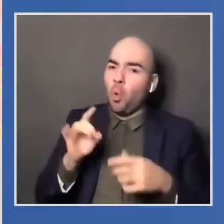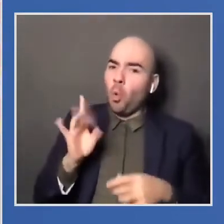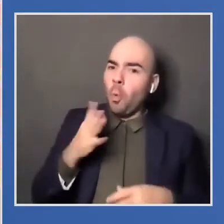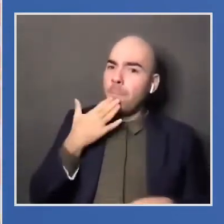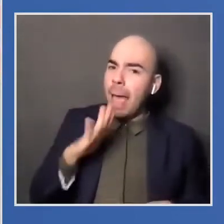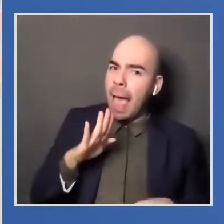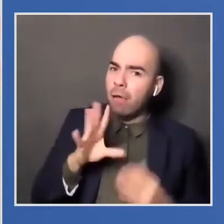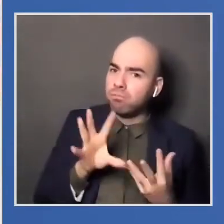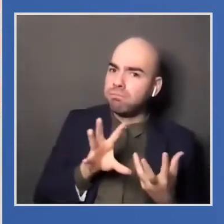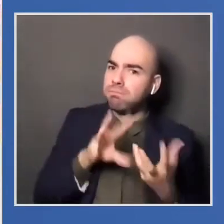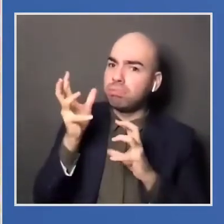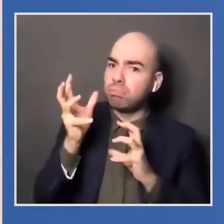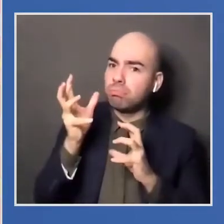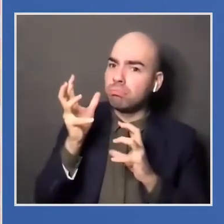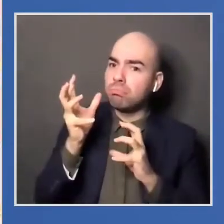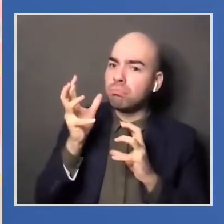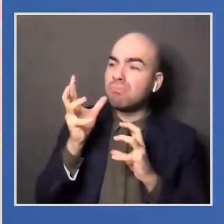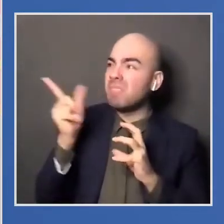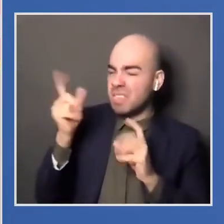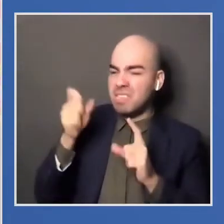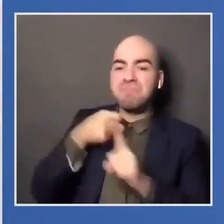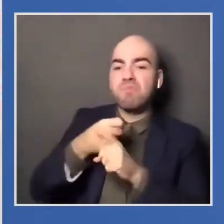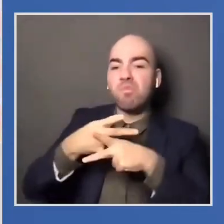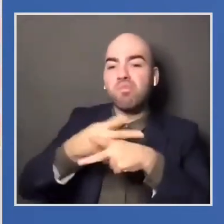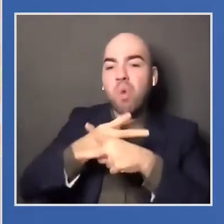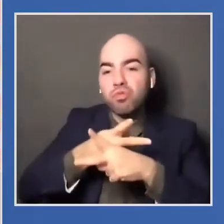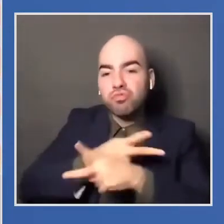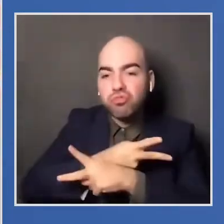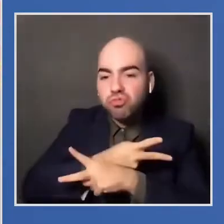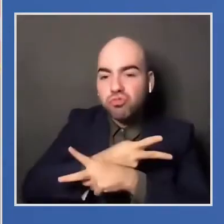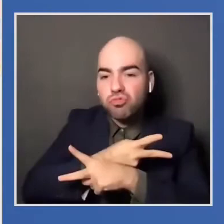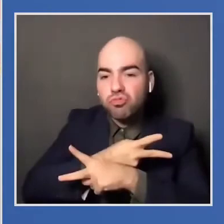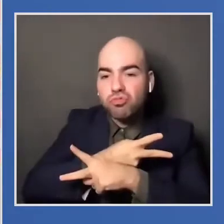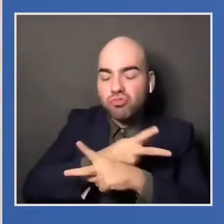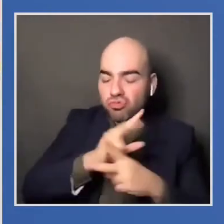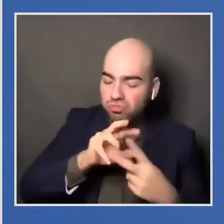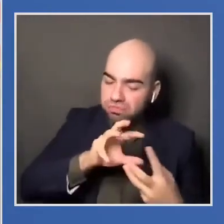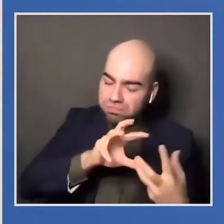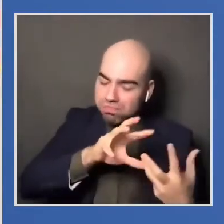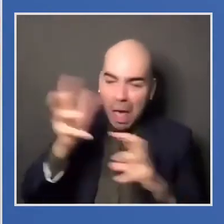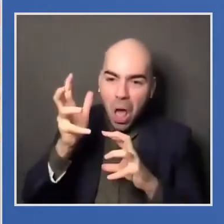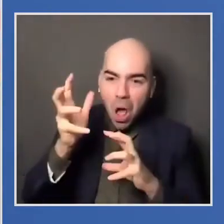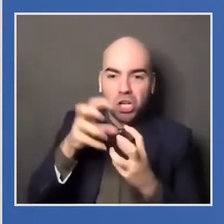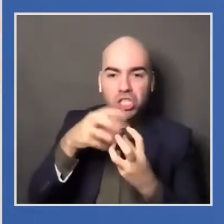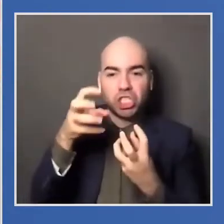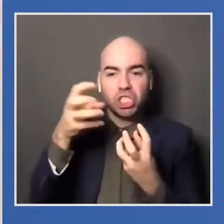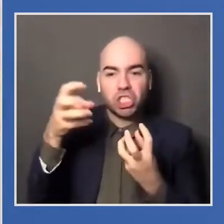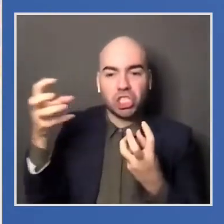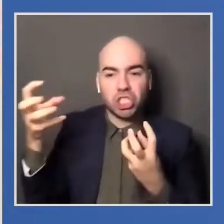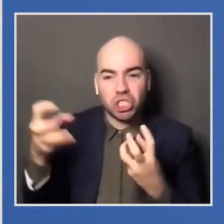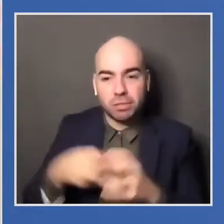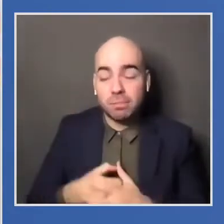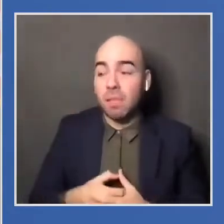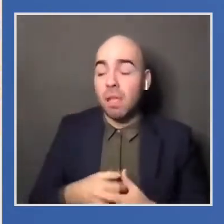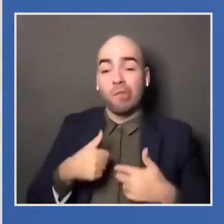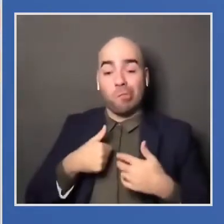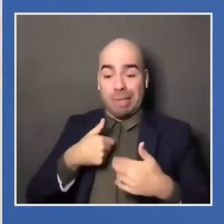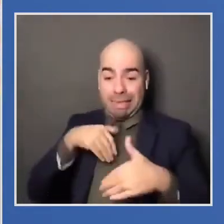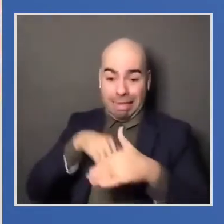I'm ready to act. I know what to do. And starting on day one of my presidency, we will do it.